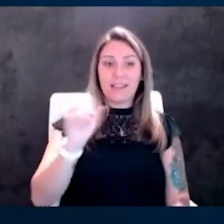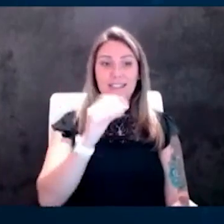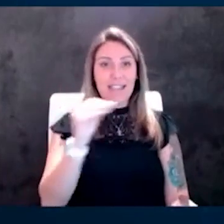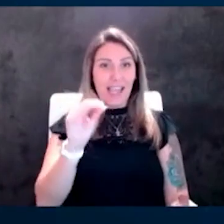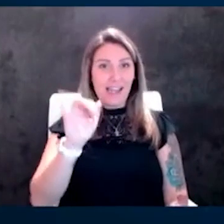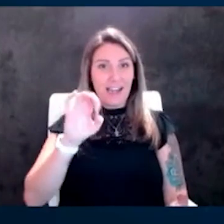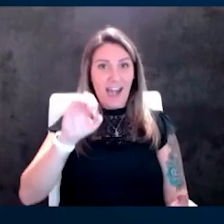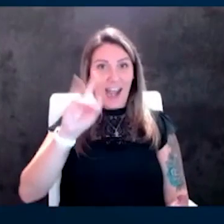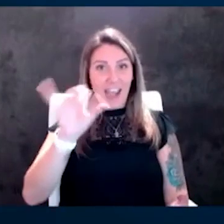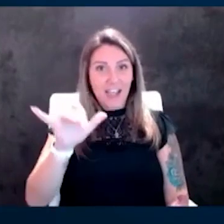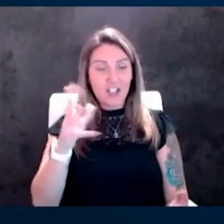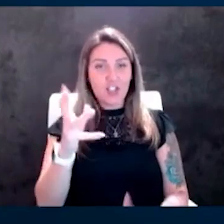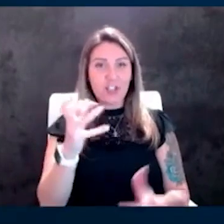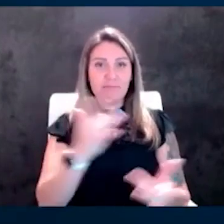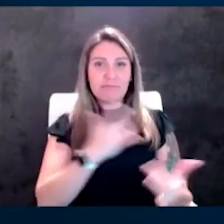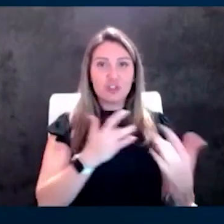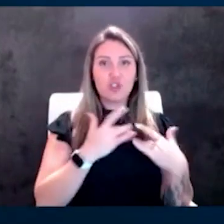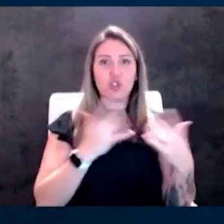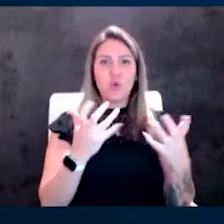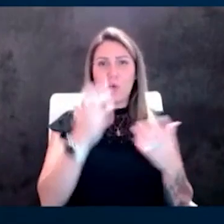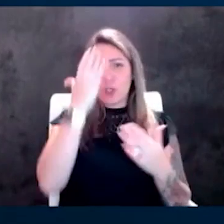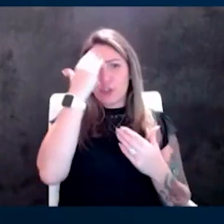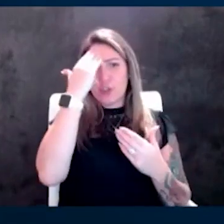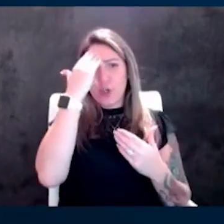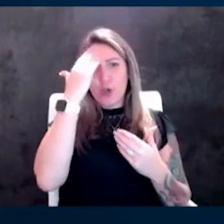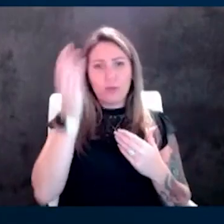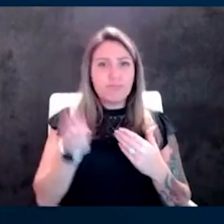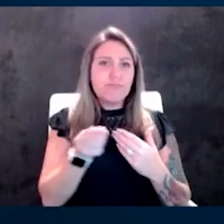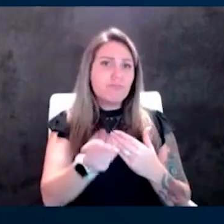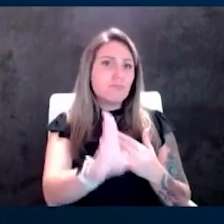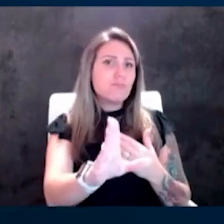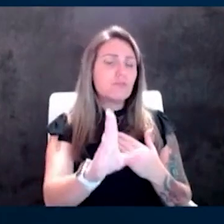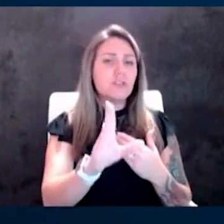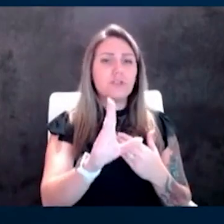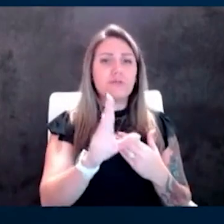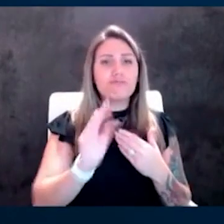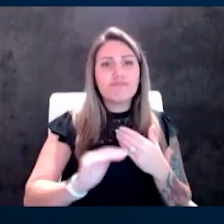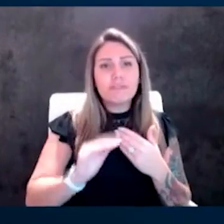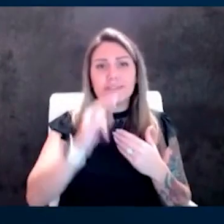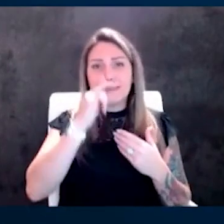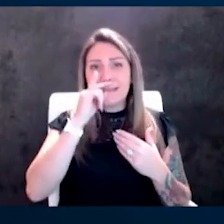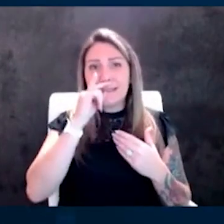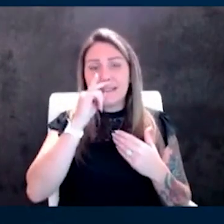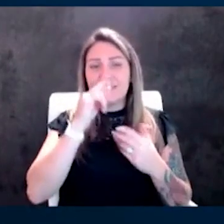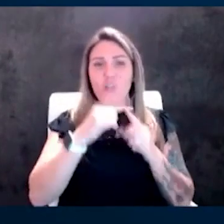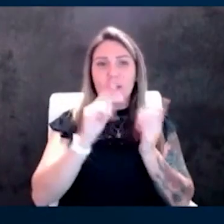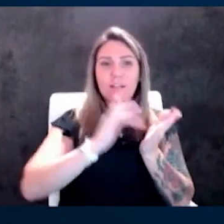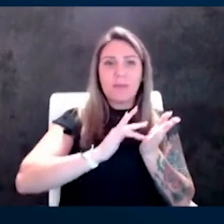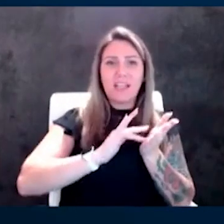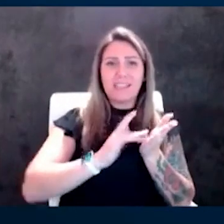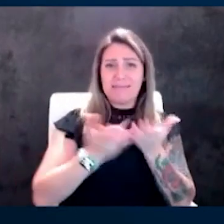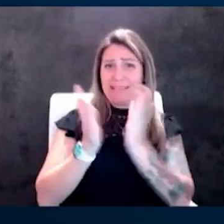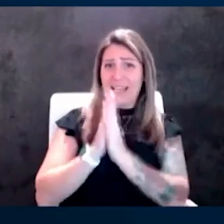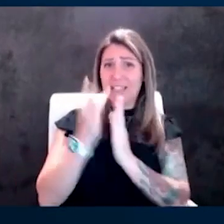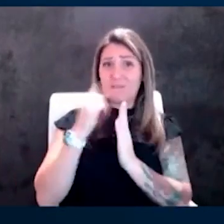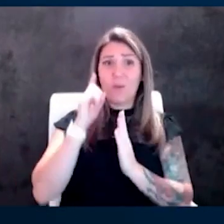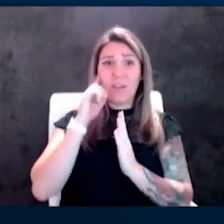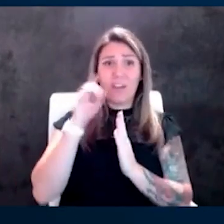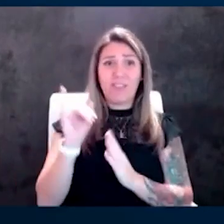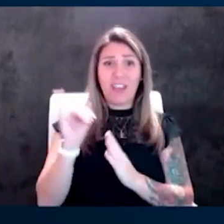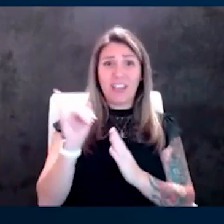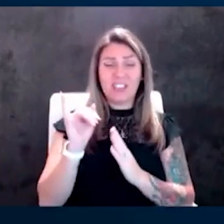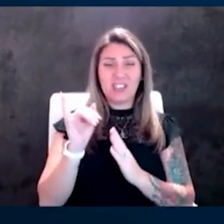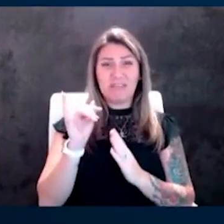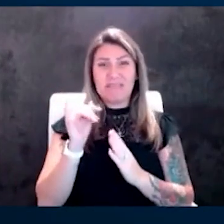They want to know if they should give their small children antibiotics or ask for them for their ear infections, and they're both wondering, is it safer to let the